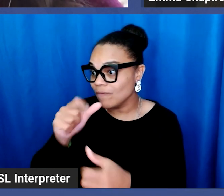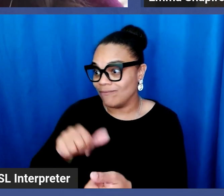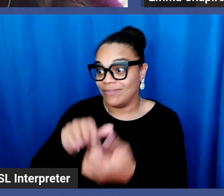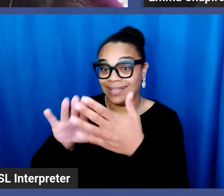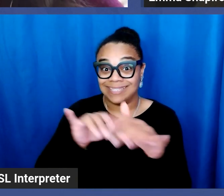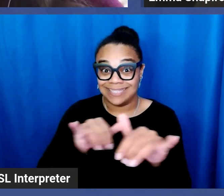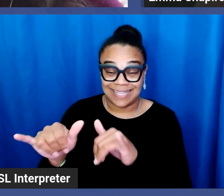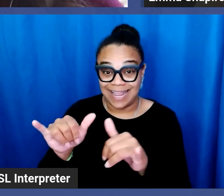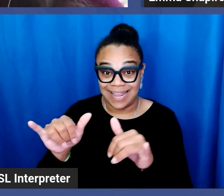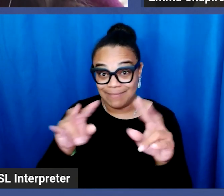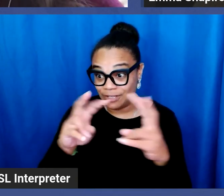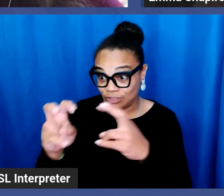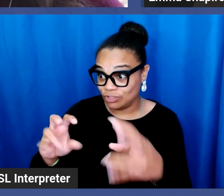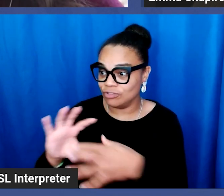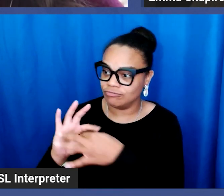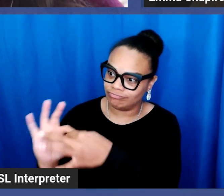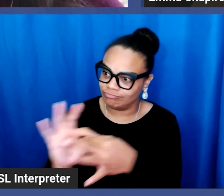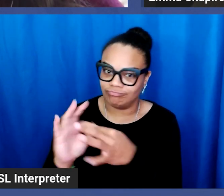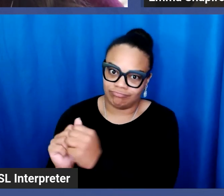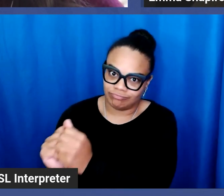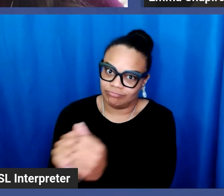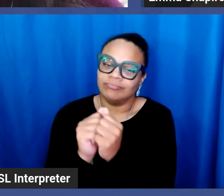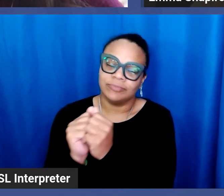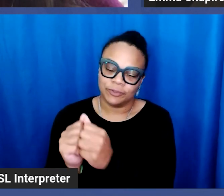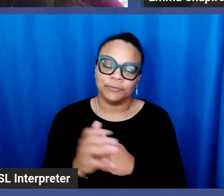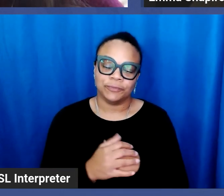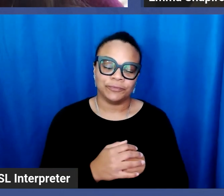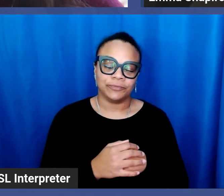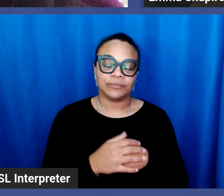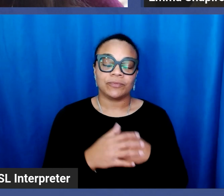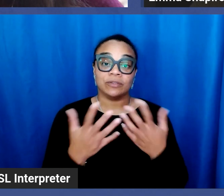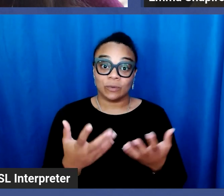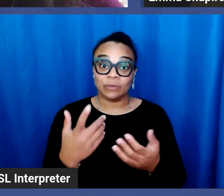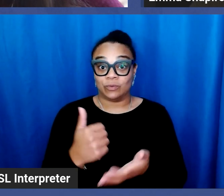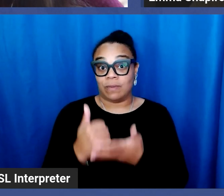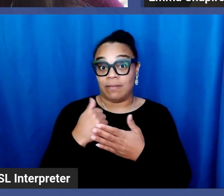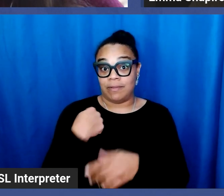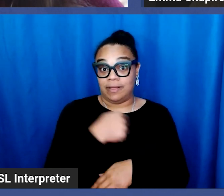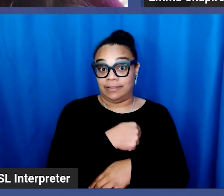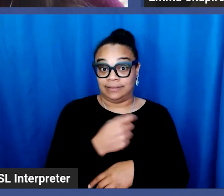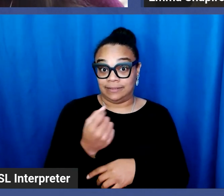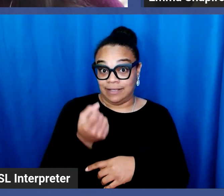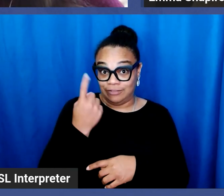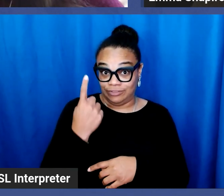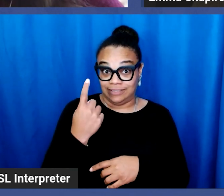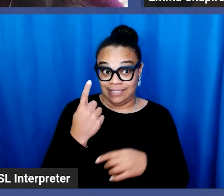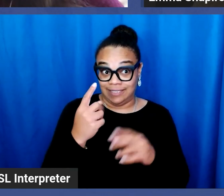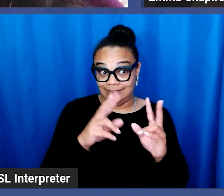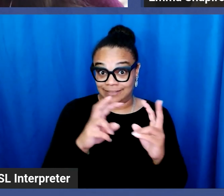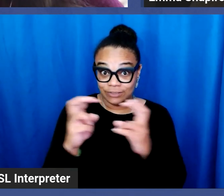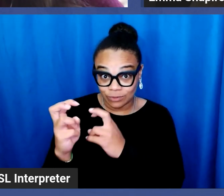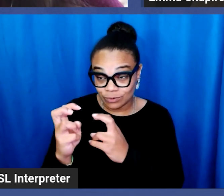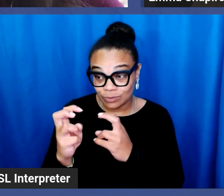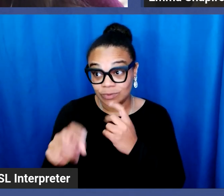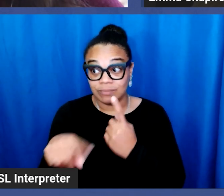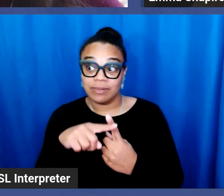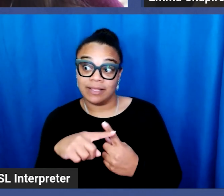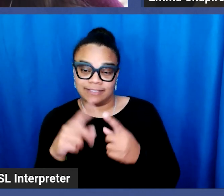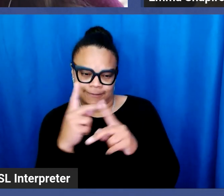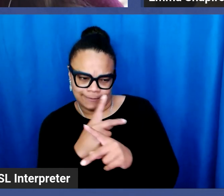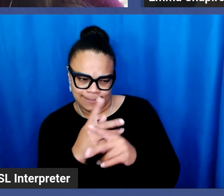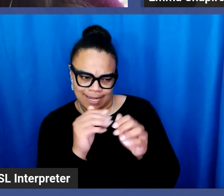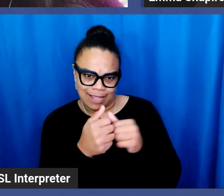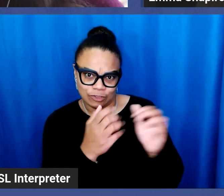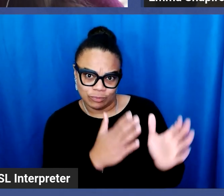well. As such, to help us understand these issues at hand and how we could plan our strategy,